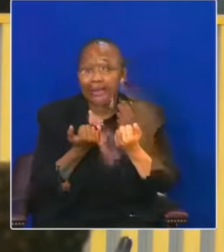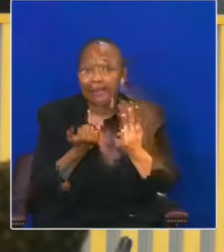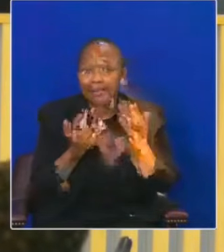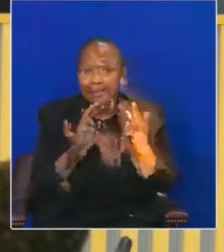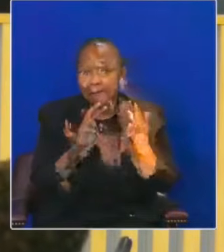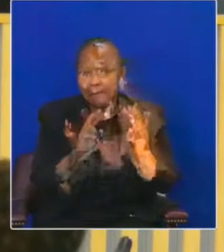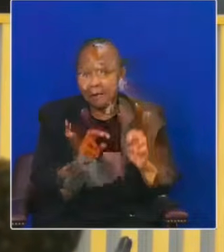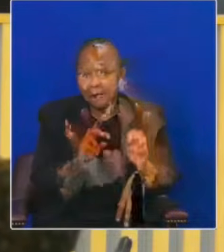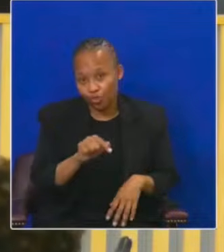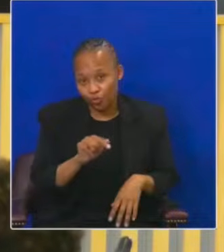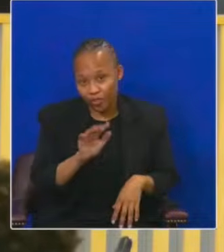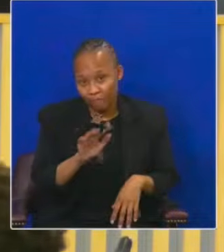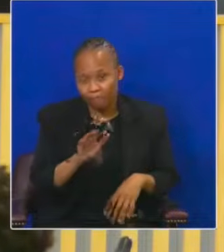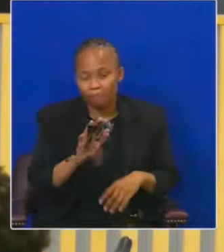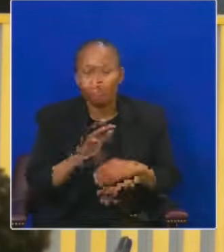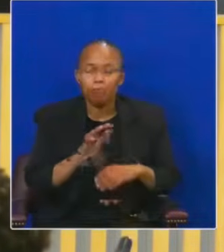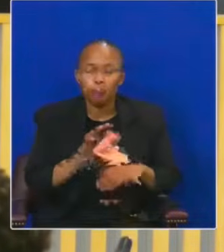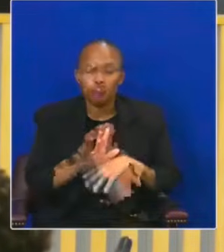Indeed,